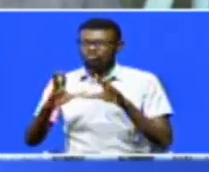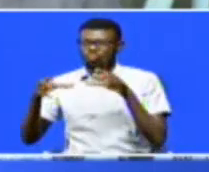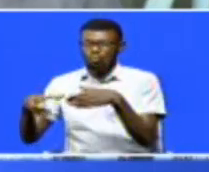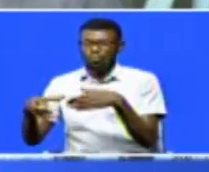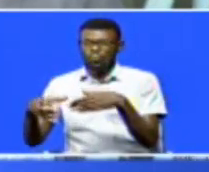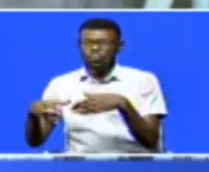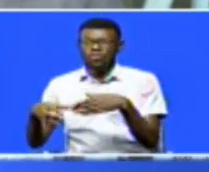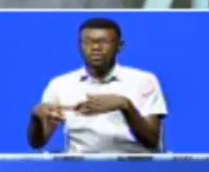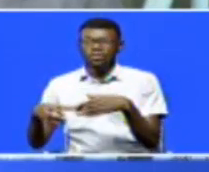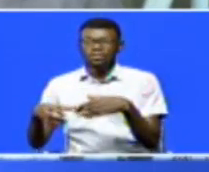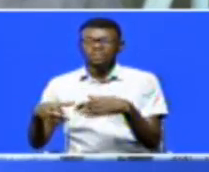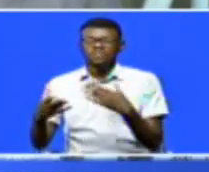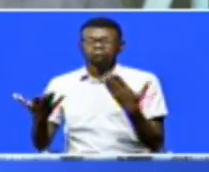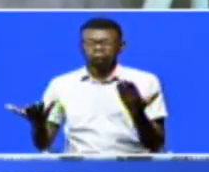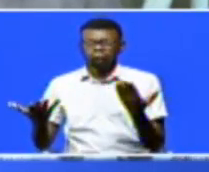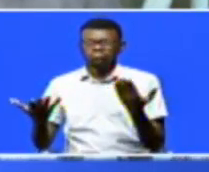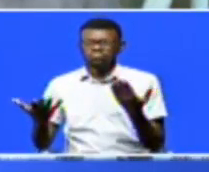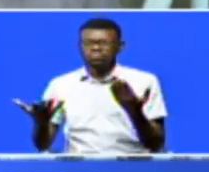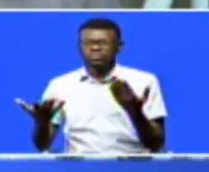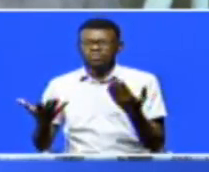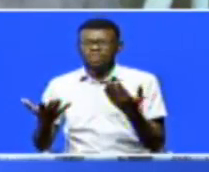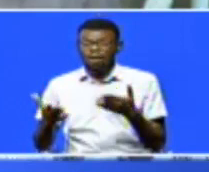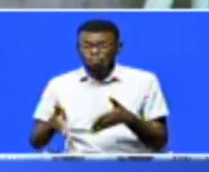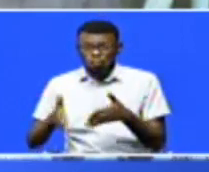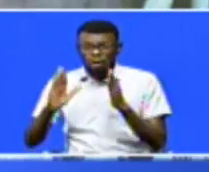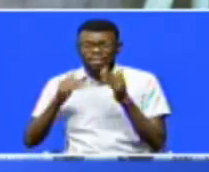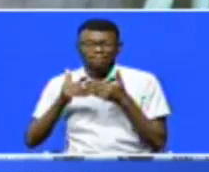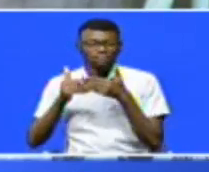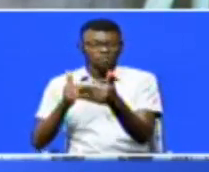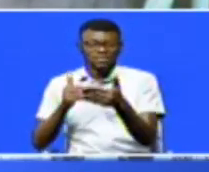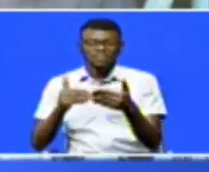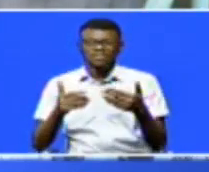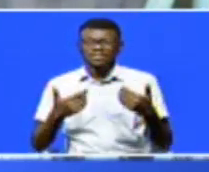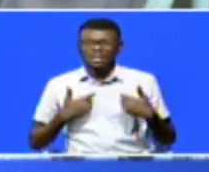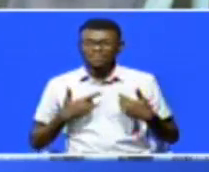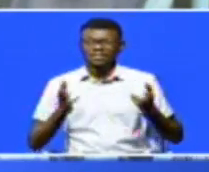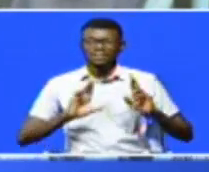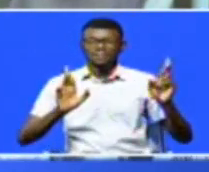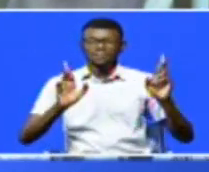now finally to come out with a way forward did